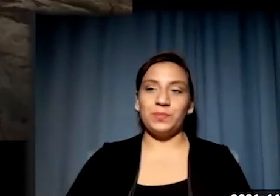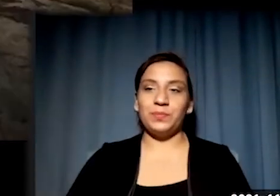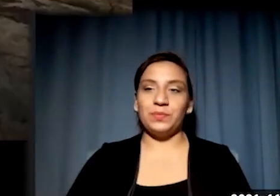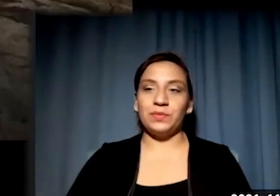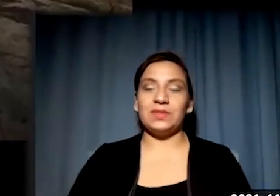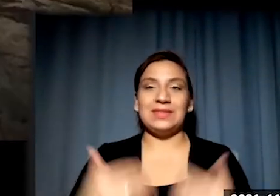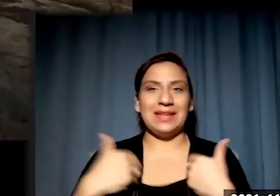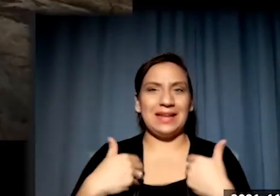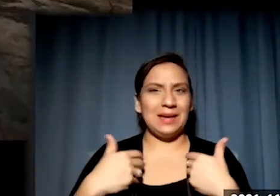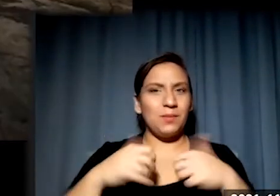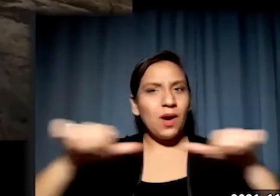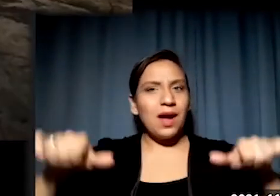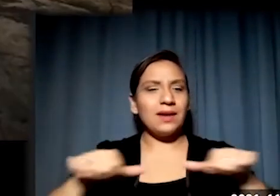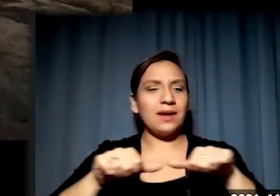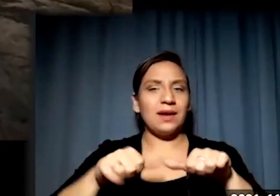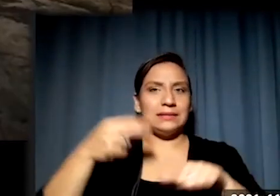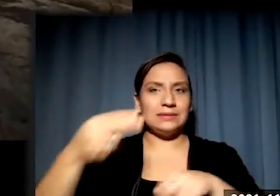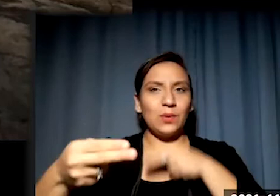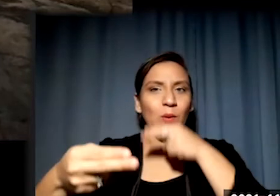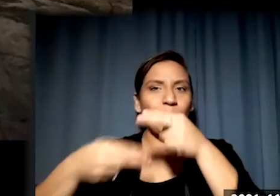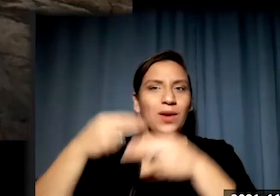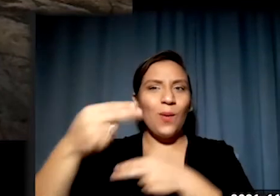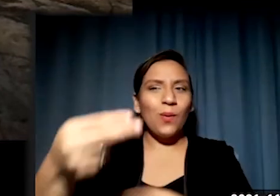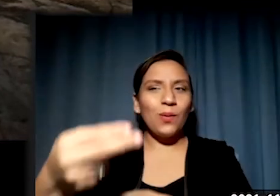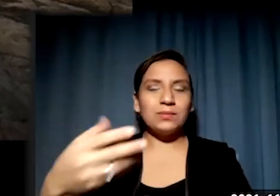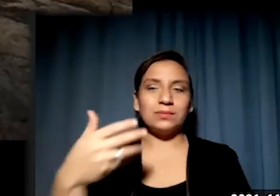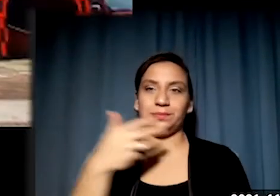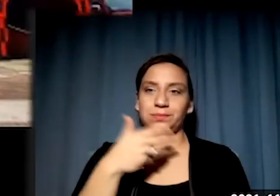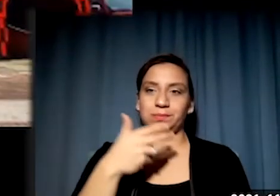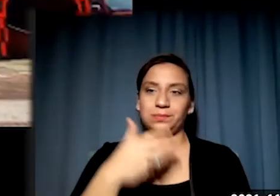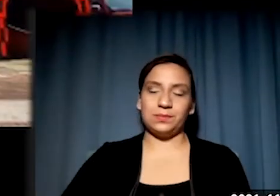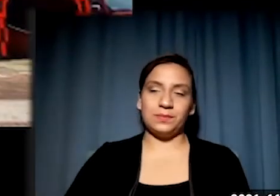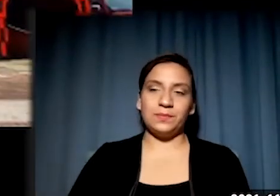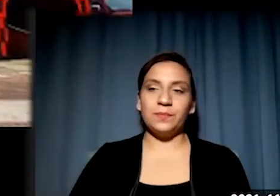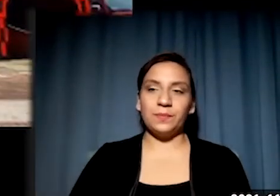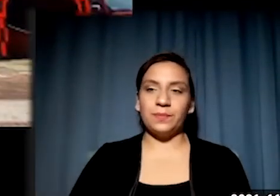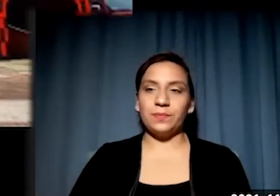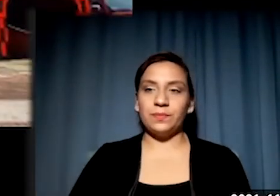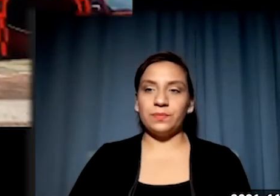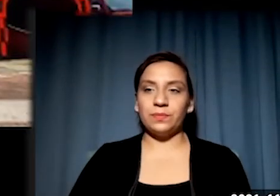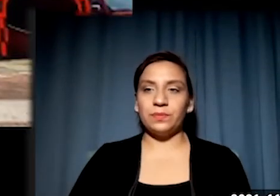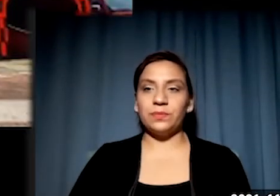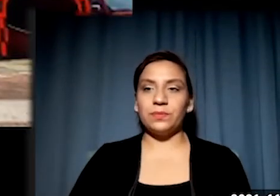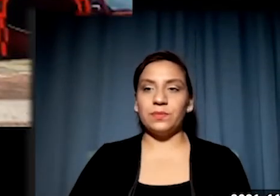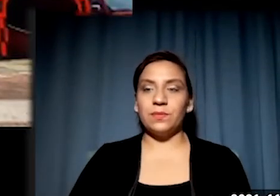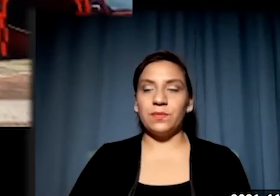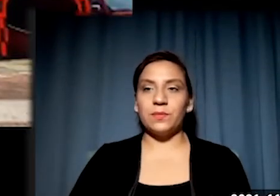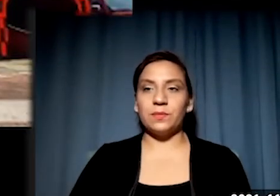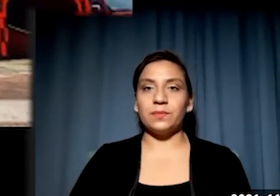If you want Spanish lighthouses, we have Spanish lighthouses too. We have unique